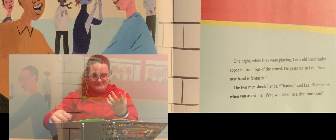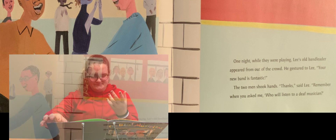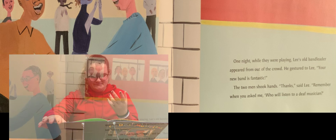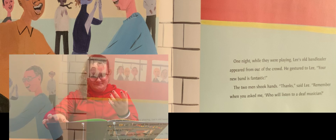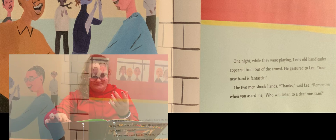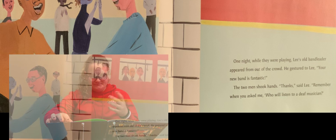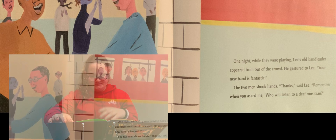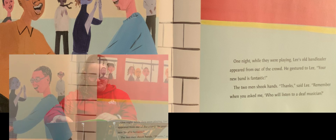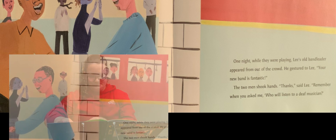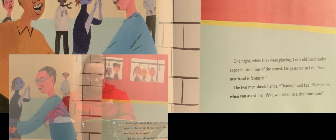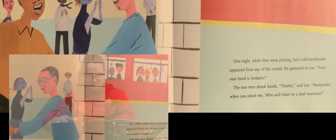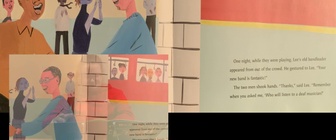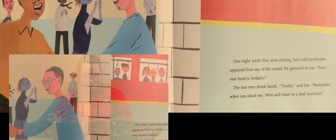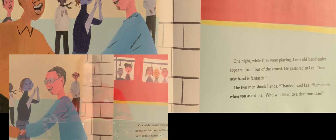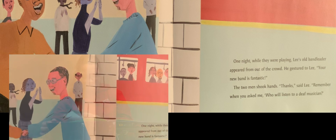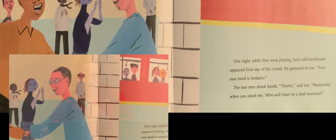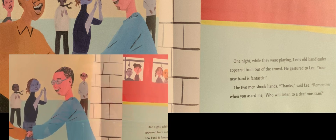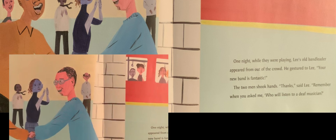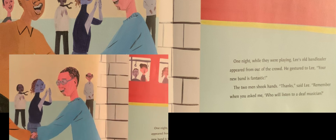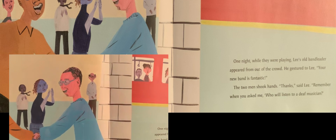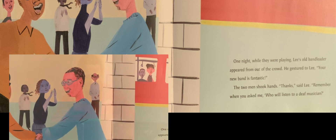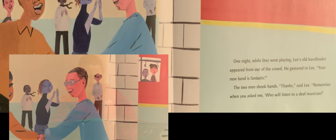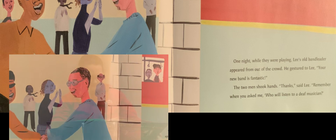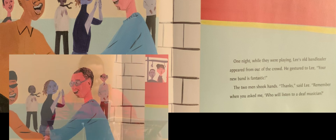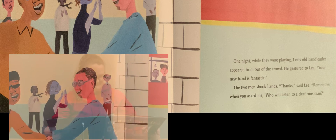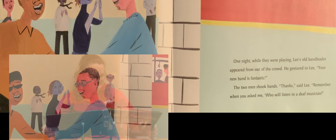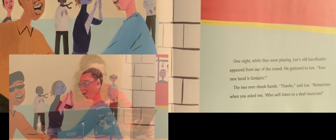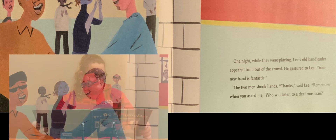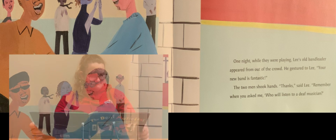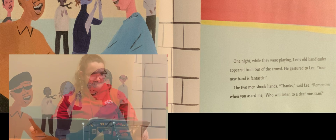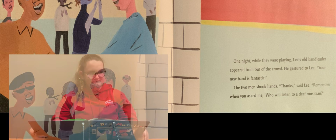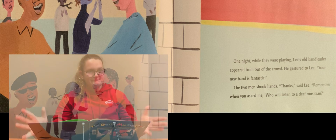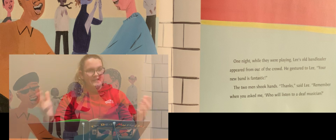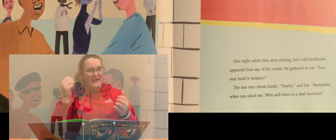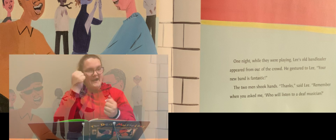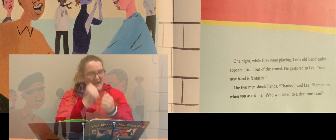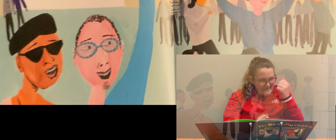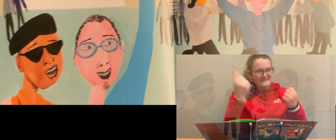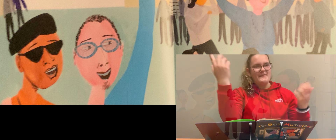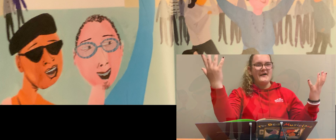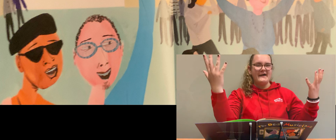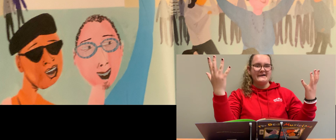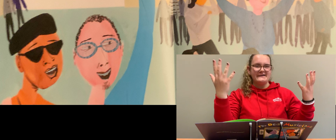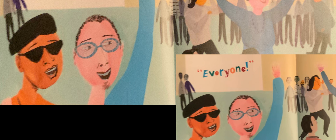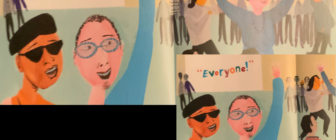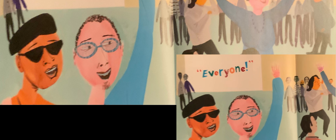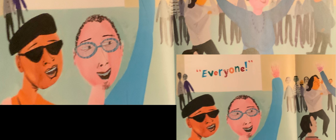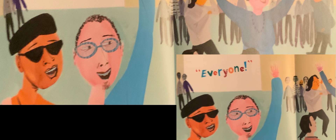See, remember you said before, who would listen to a deaf musician?